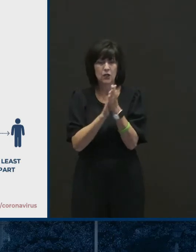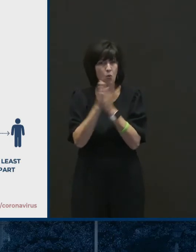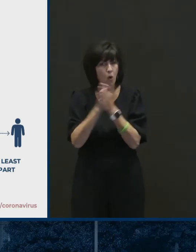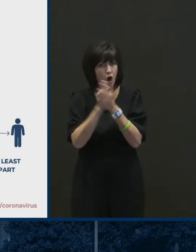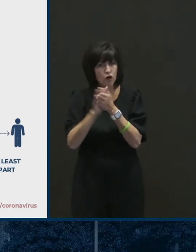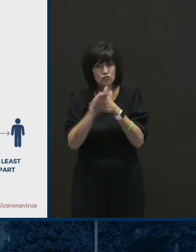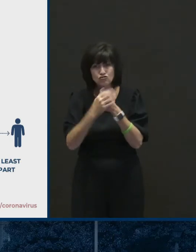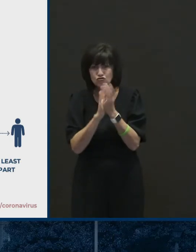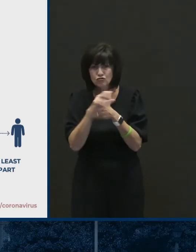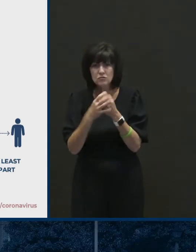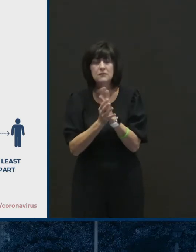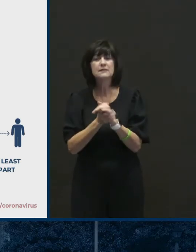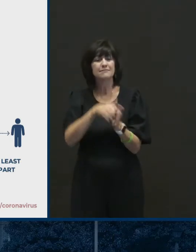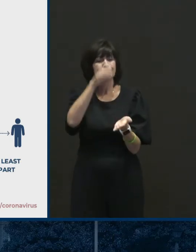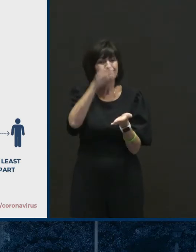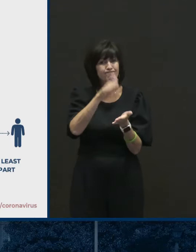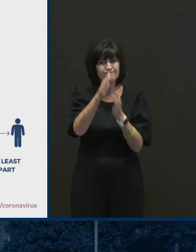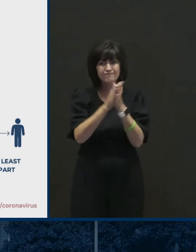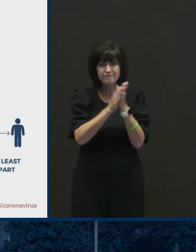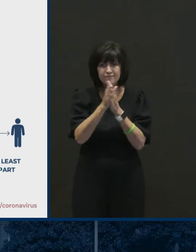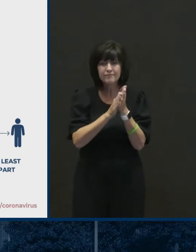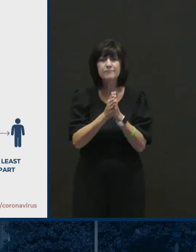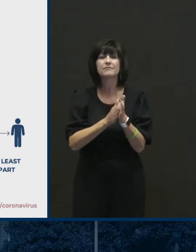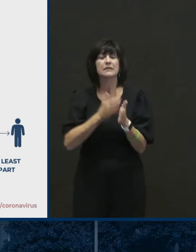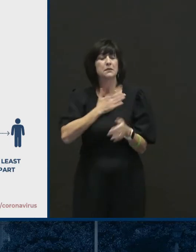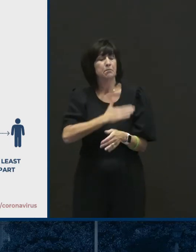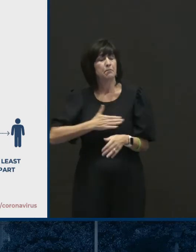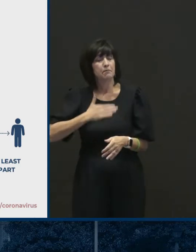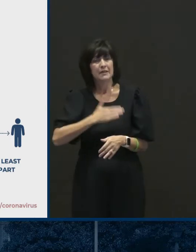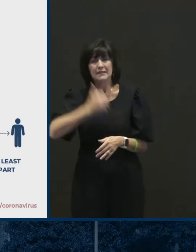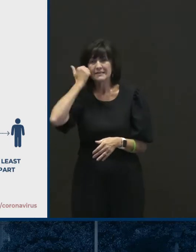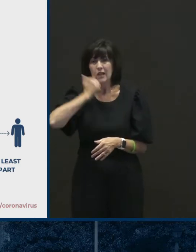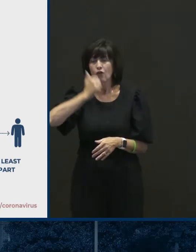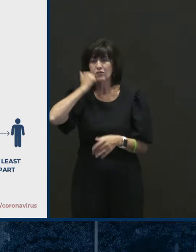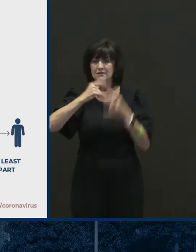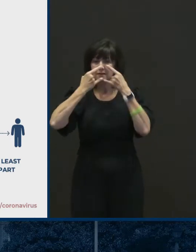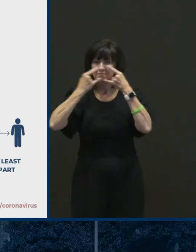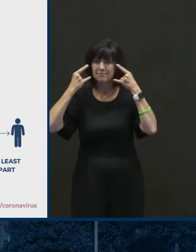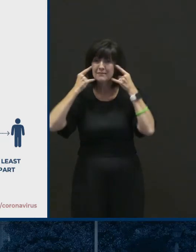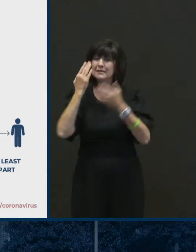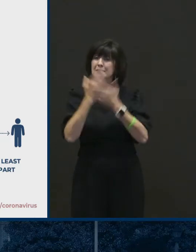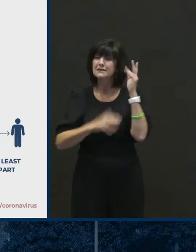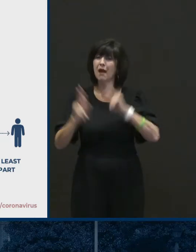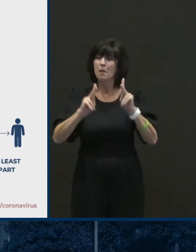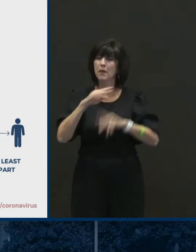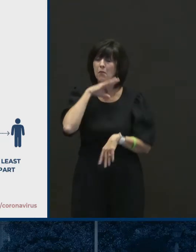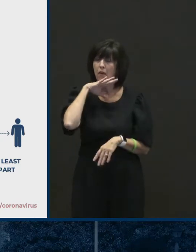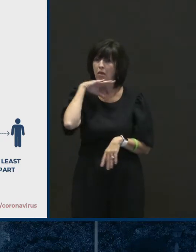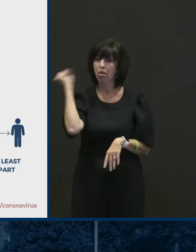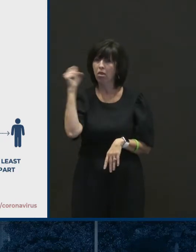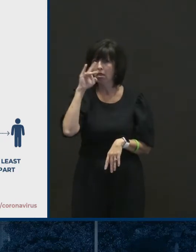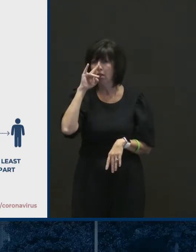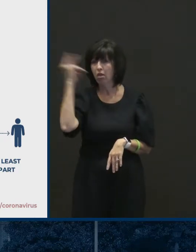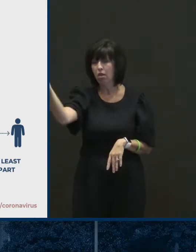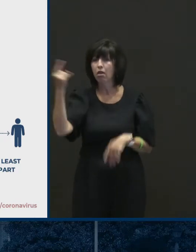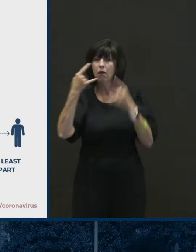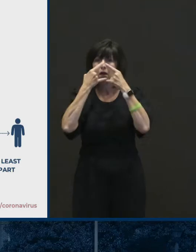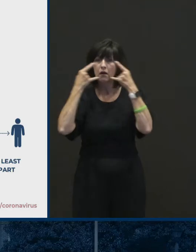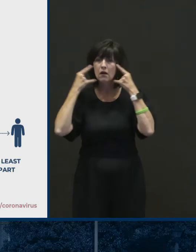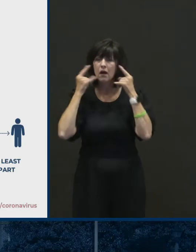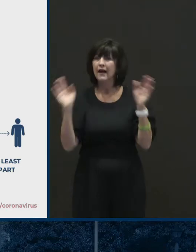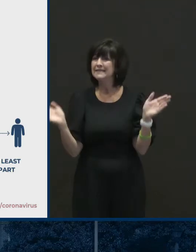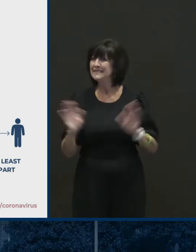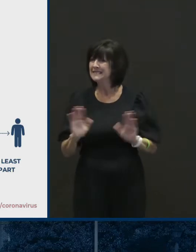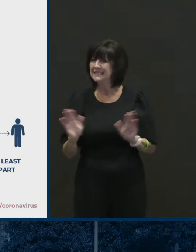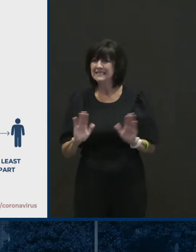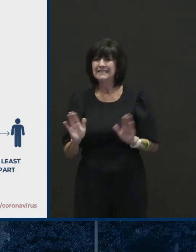face coverings, they work. And we know people are tired of it, but it's important that when we're around